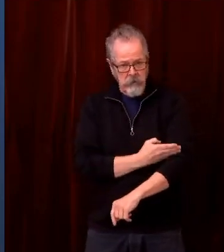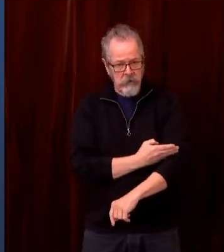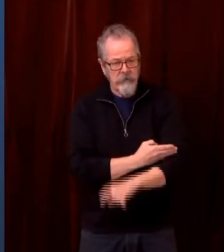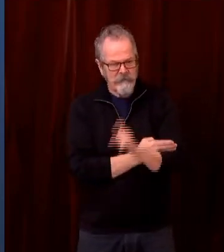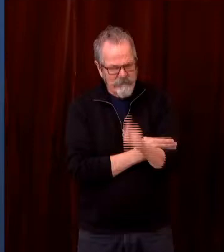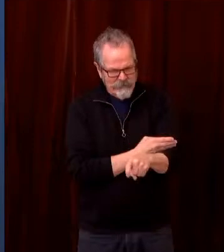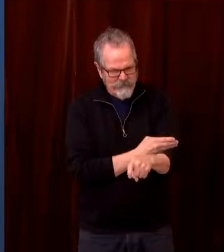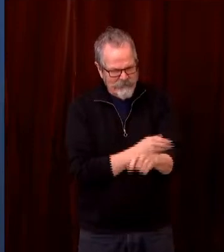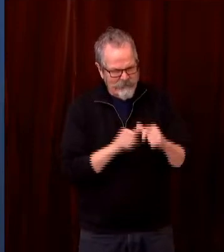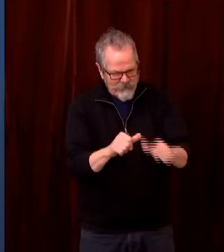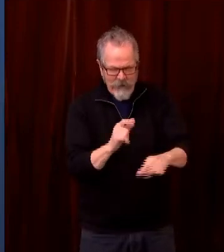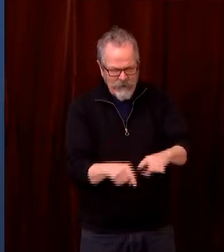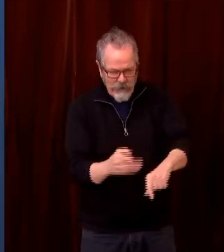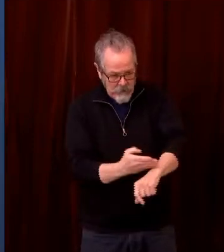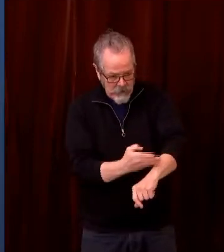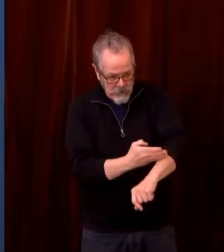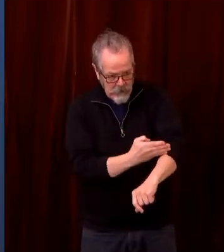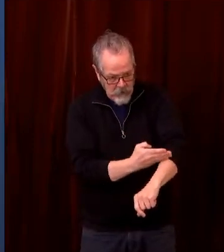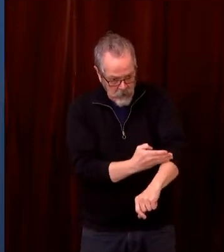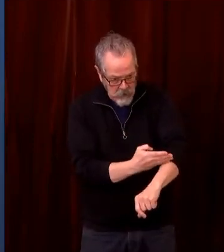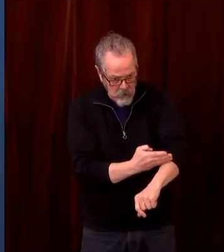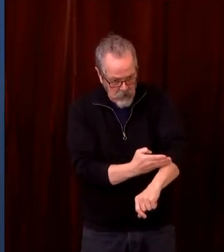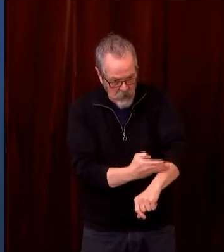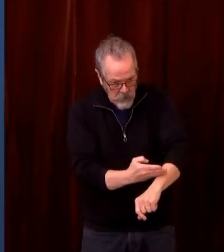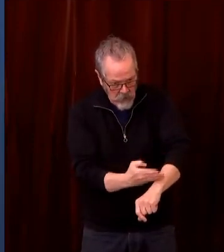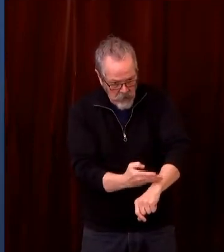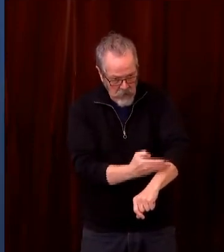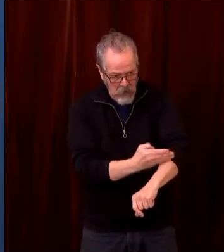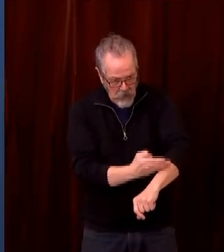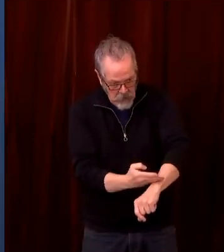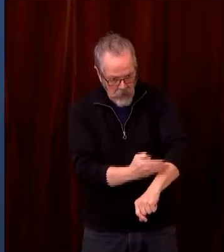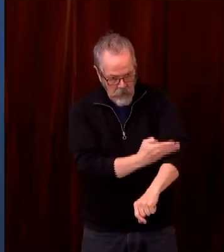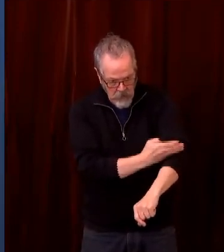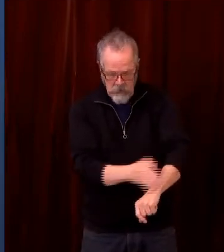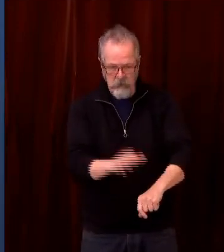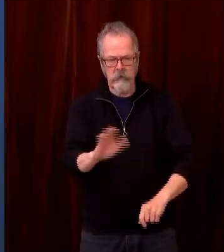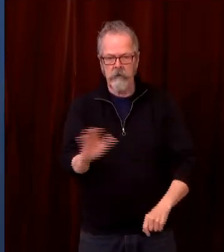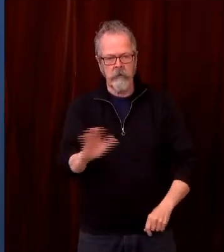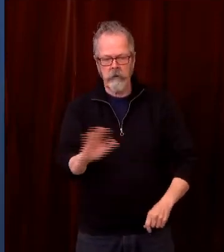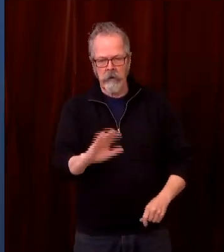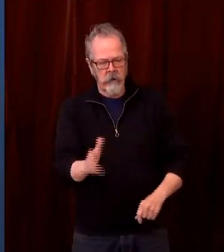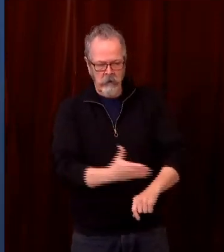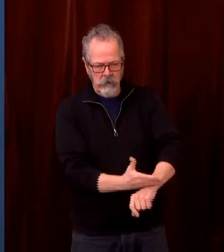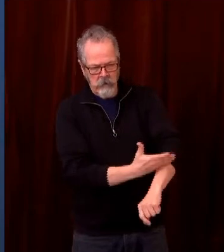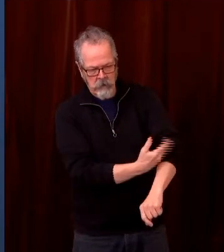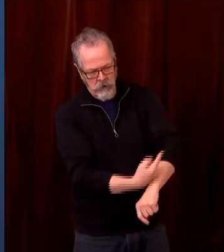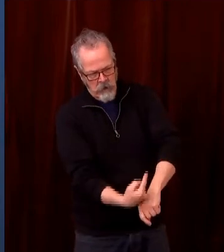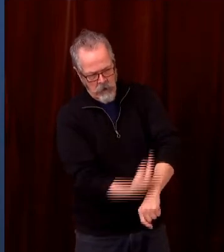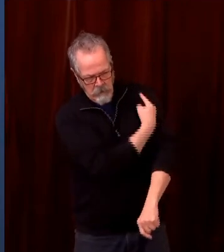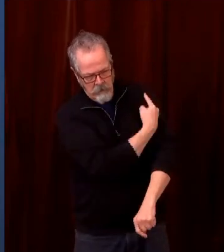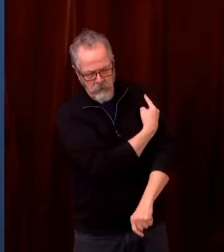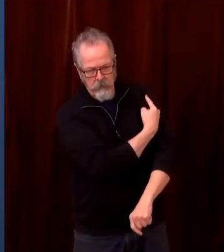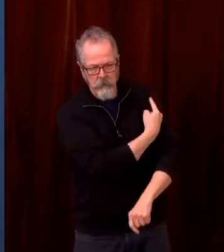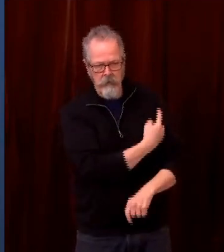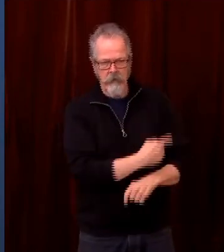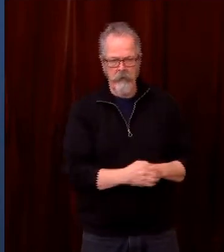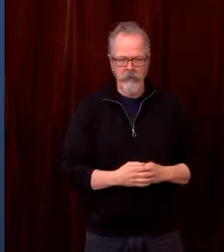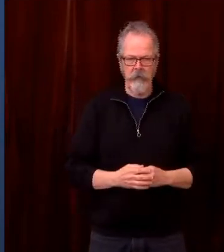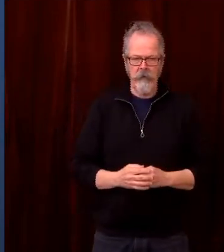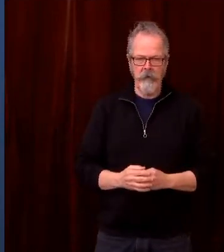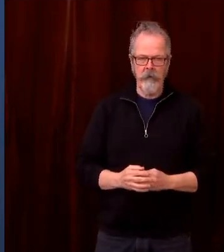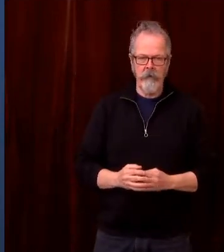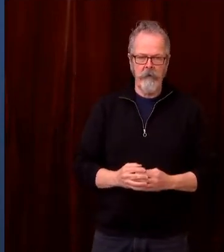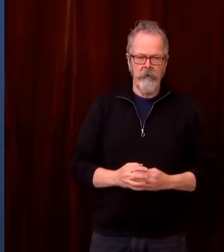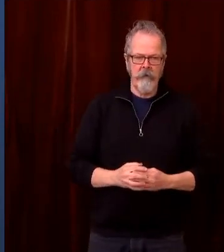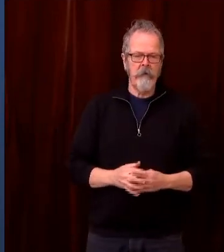I want to credit everyone working on that, including our Department of Health, our medical providers, our public and private partnerships, and those who are